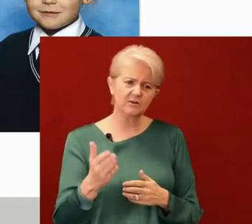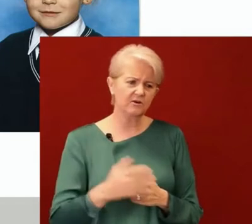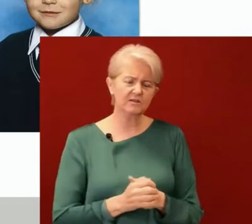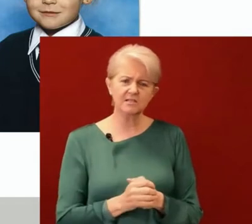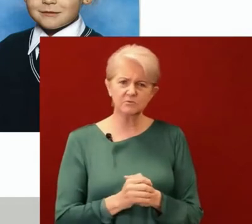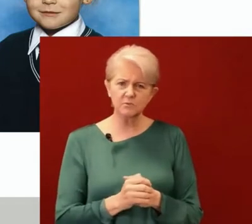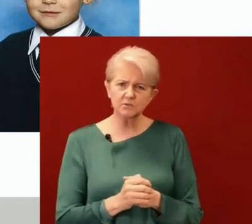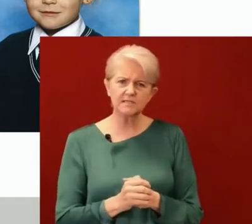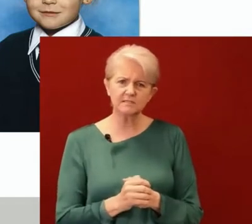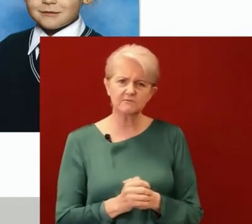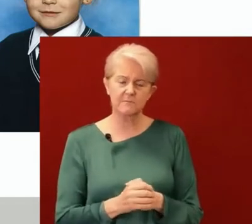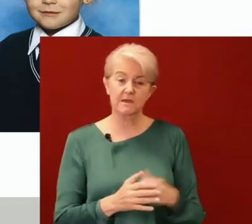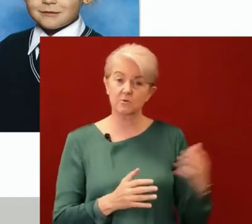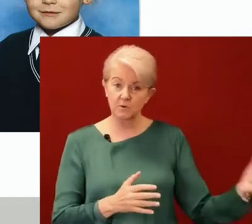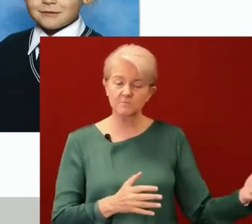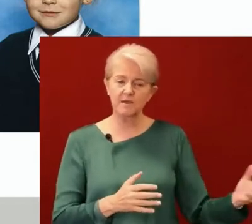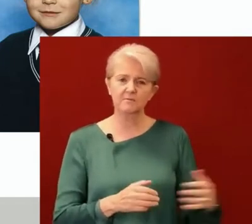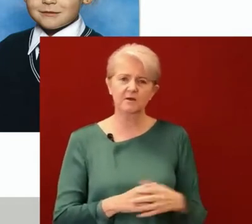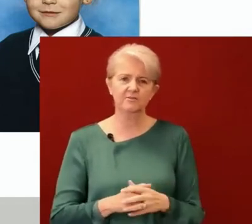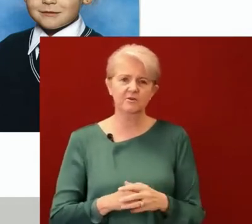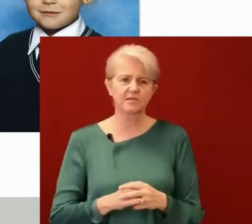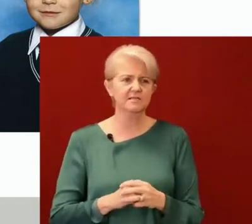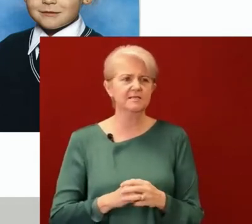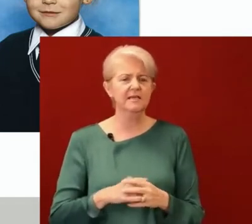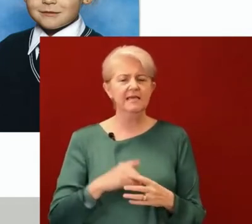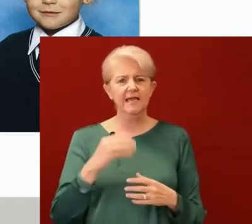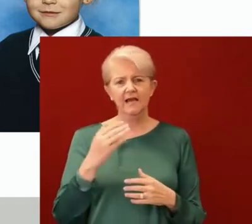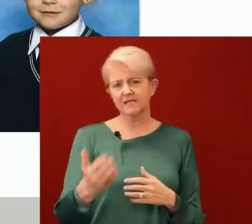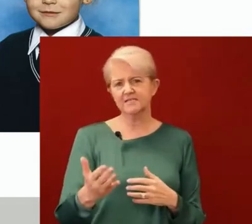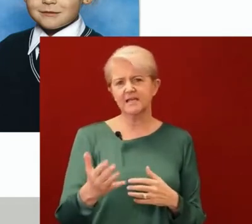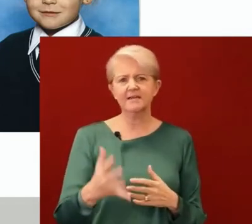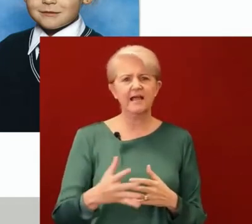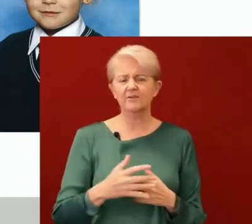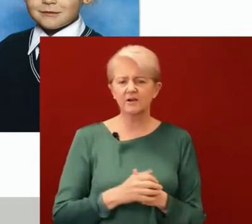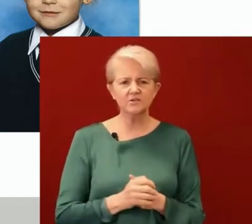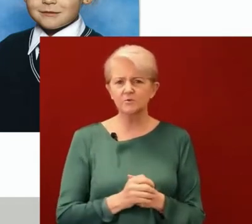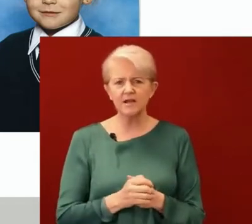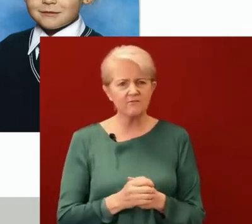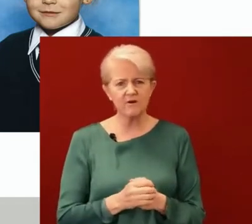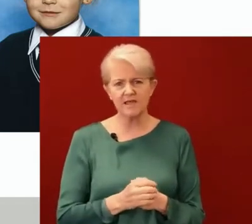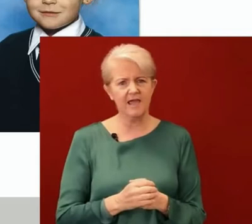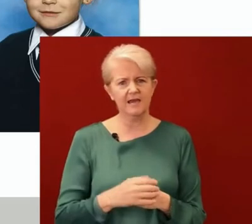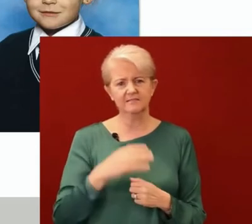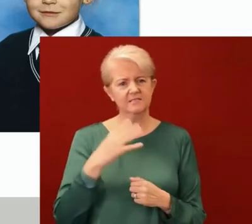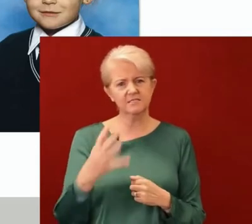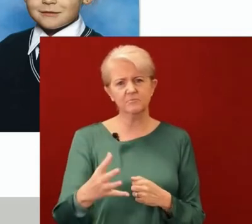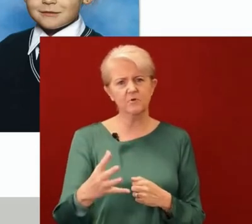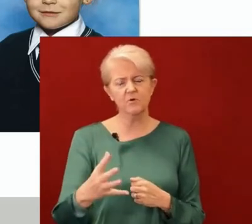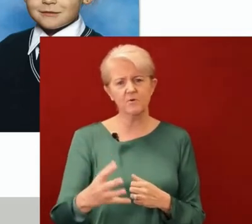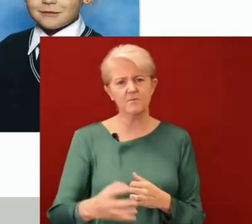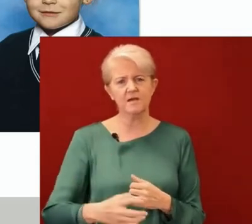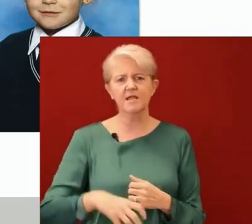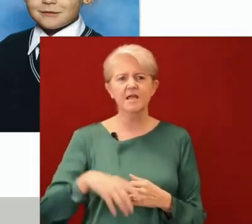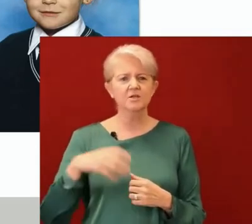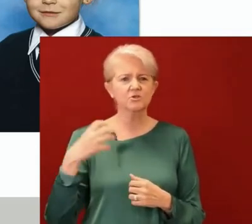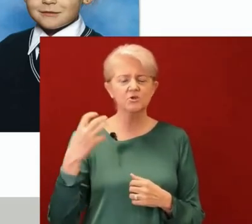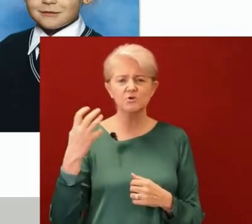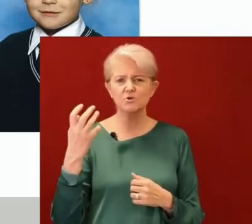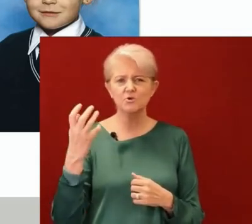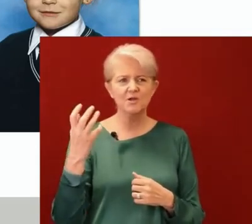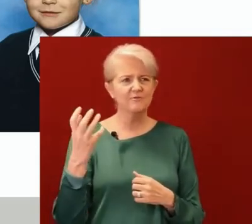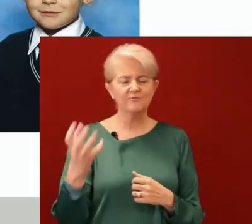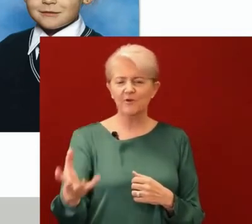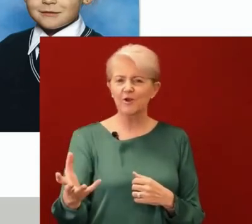that's, you know, that's a real lesson for me. It was back in my 30s. And I can say now that I do whatever I can to support women